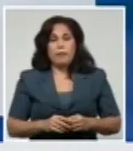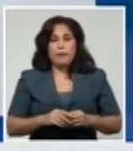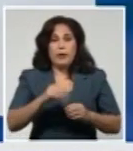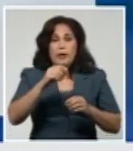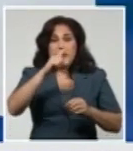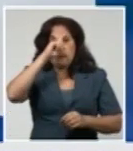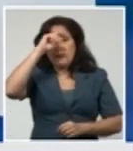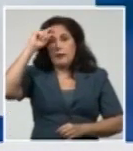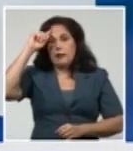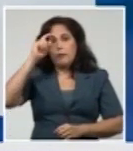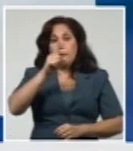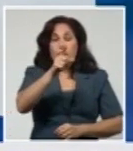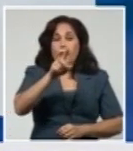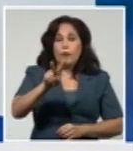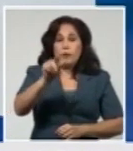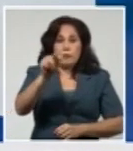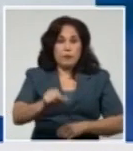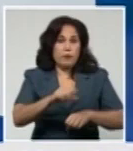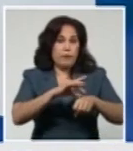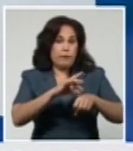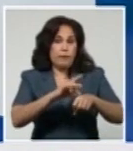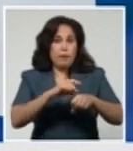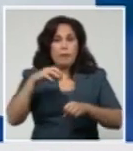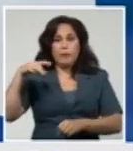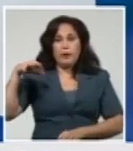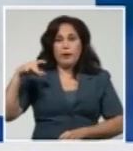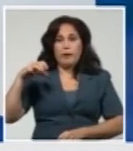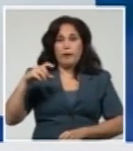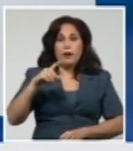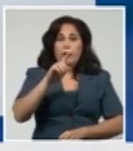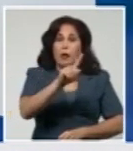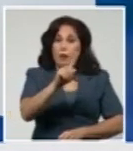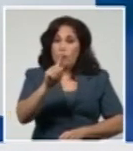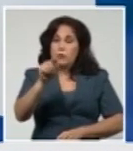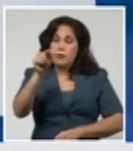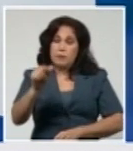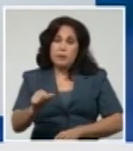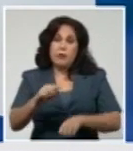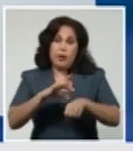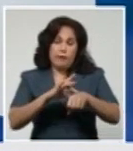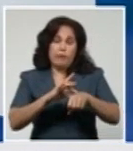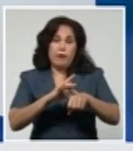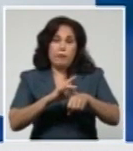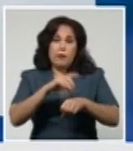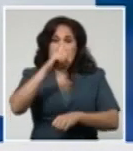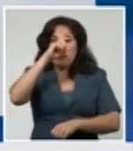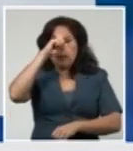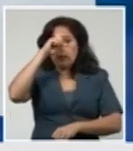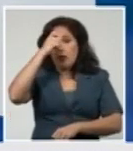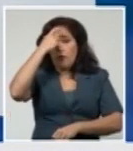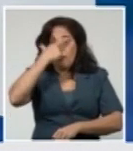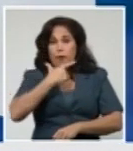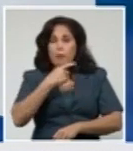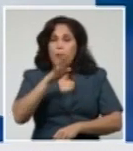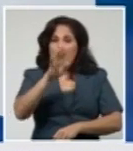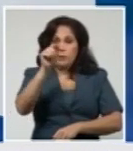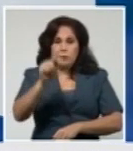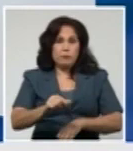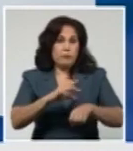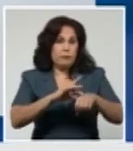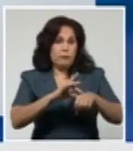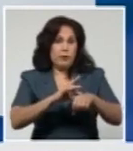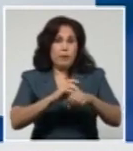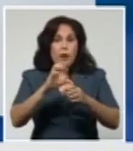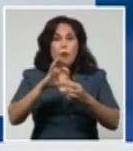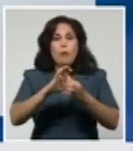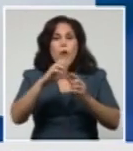Havana, 12 to Sancti Spiritus, 11 to Pinar del Rio, 4 to Ciego de Avila, 3 to